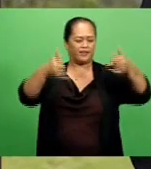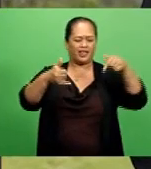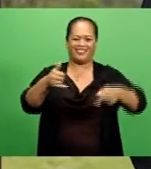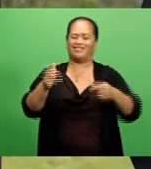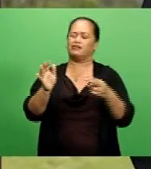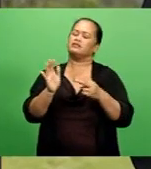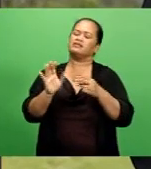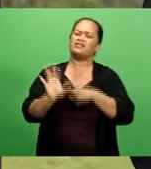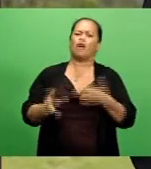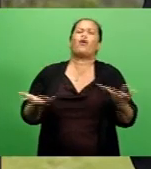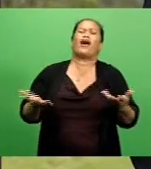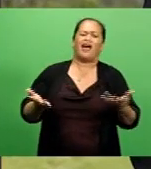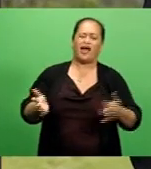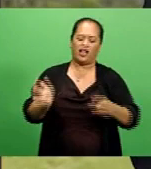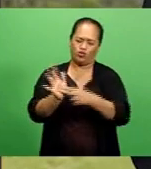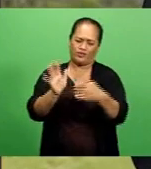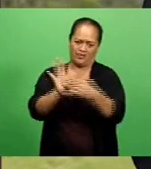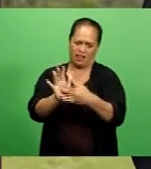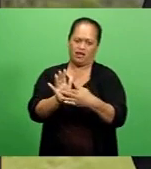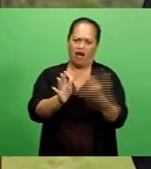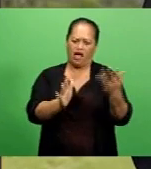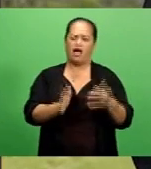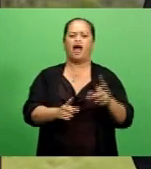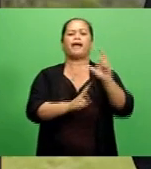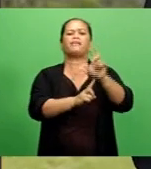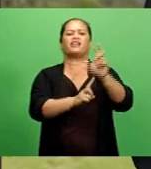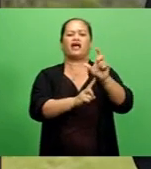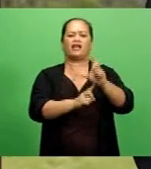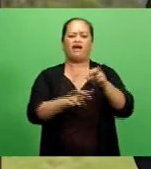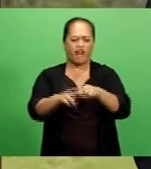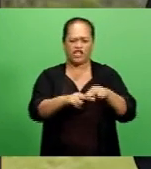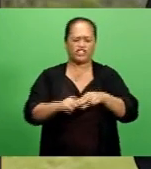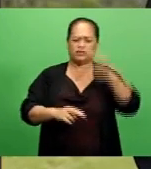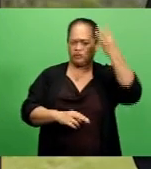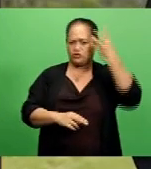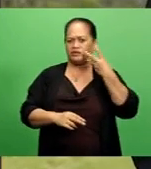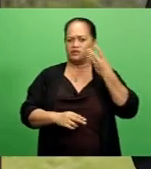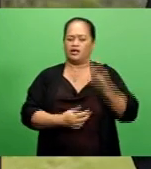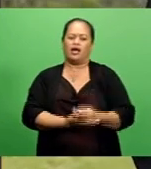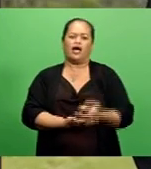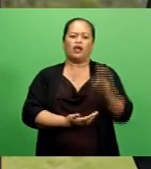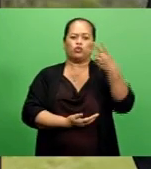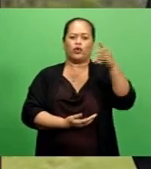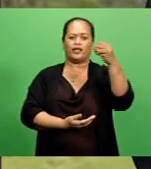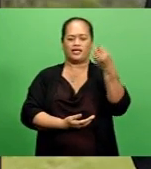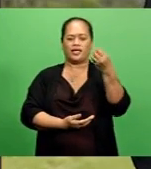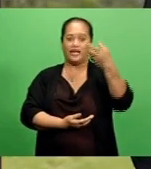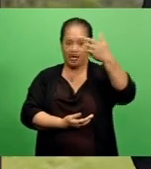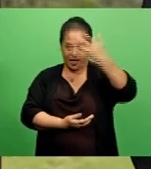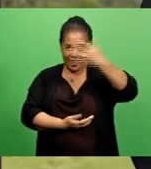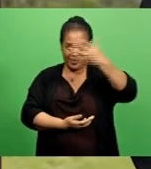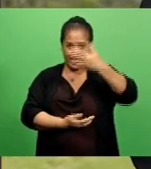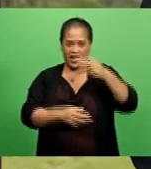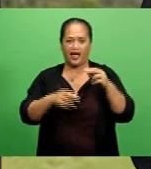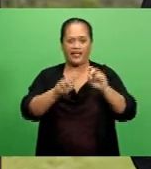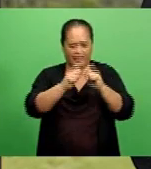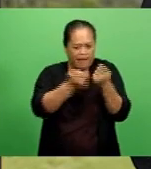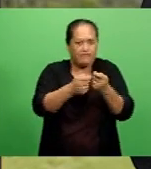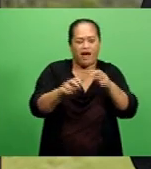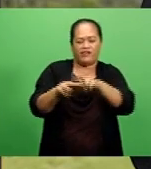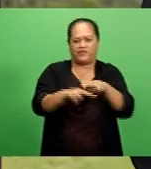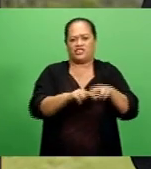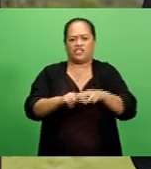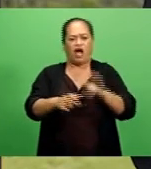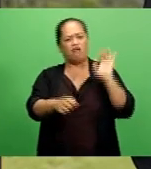She captained the 2019 Fijiana team that defeated Manu Samoa in the Oceania Rugby Championship qualifier and hopes